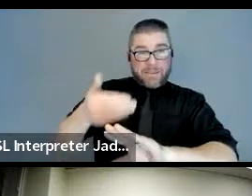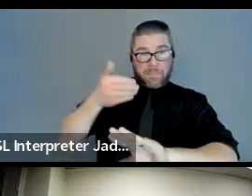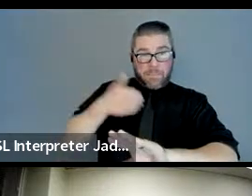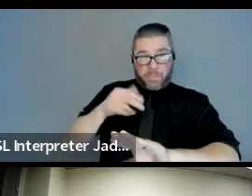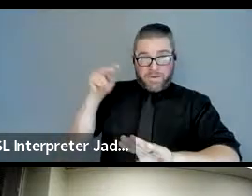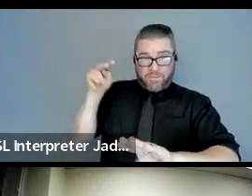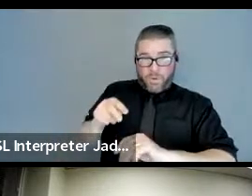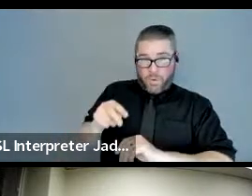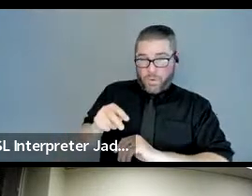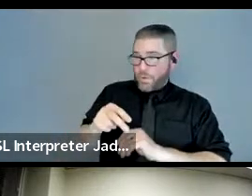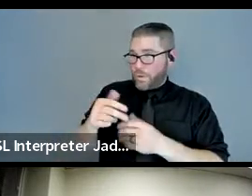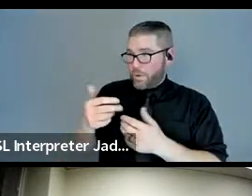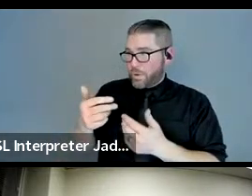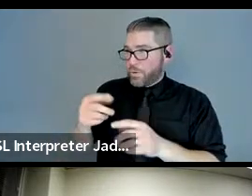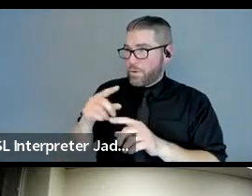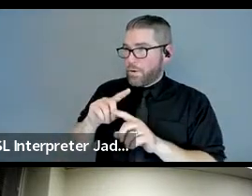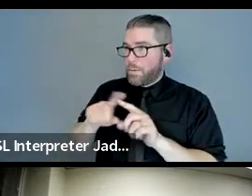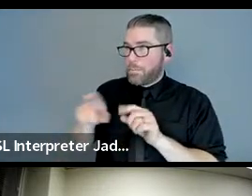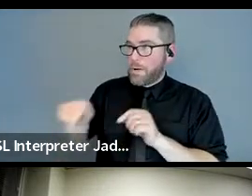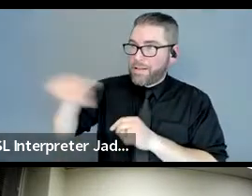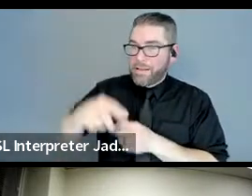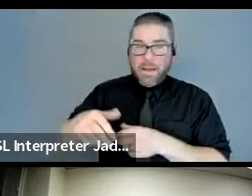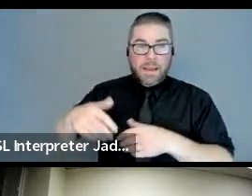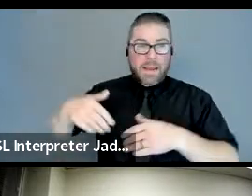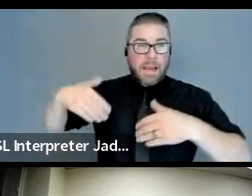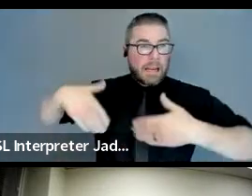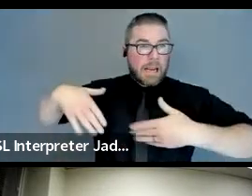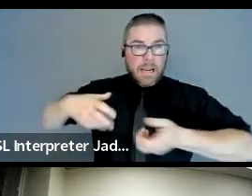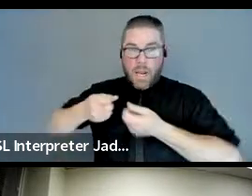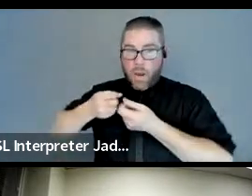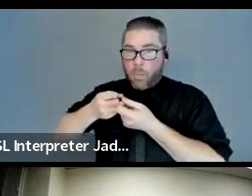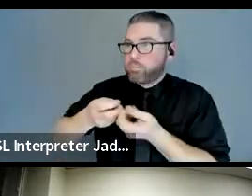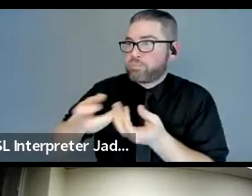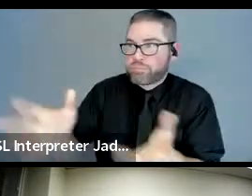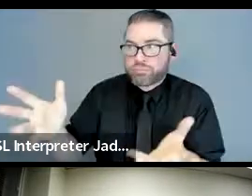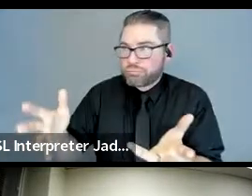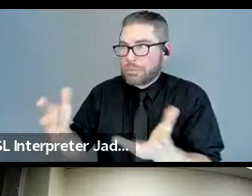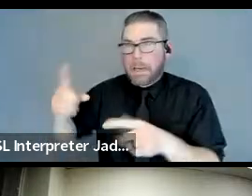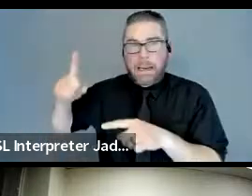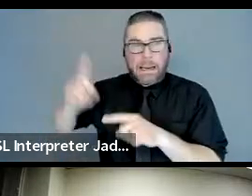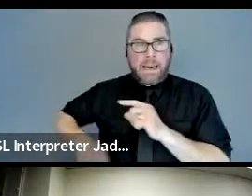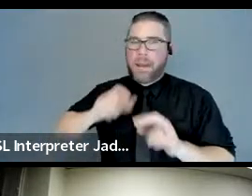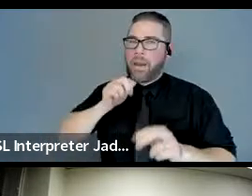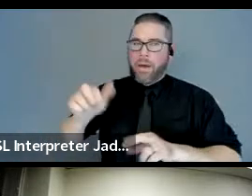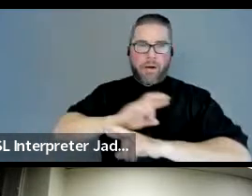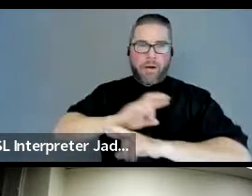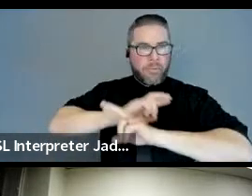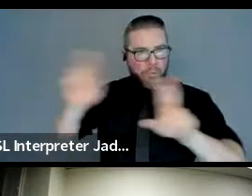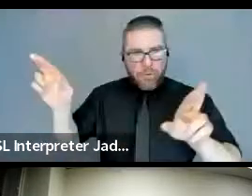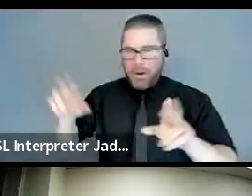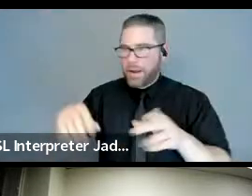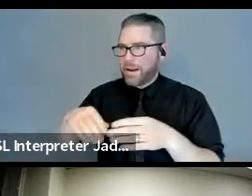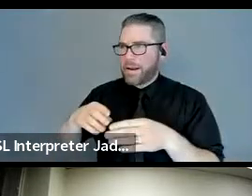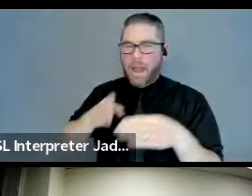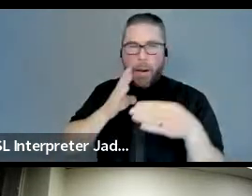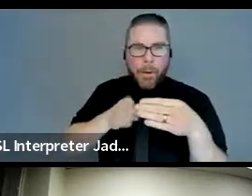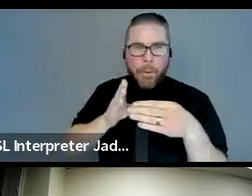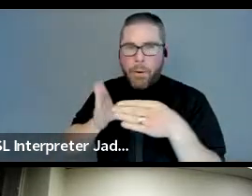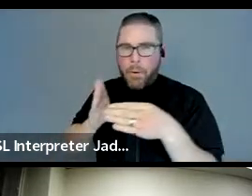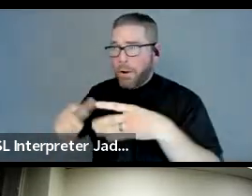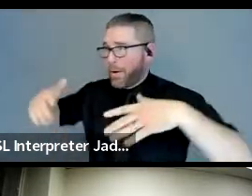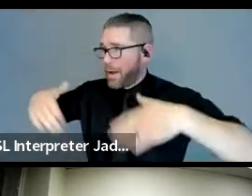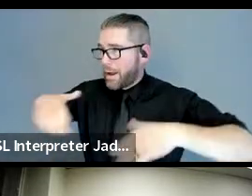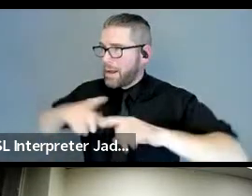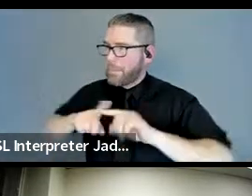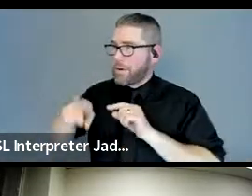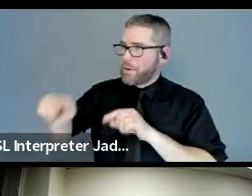They're like finalizing things. And so this is all like an early tee up to get this committee ready to kind of view and understand the Delta, like the